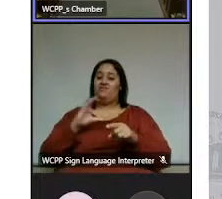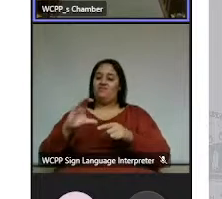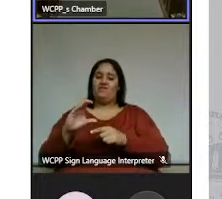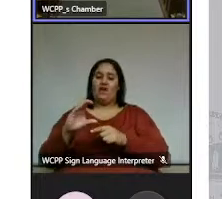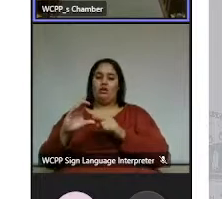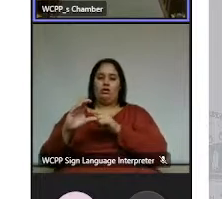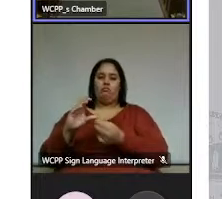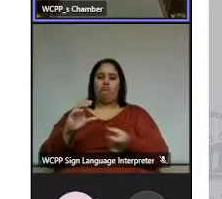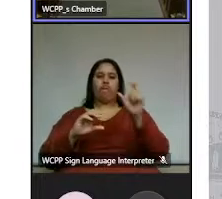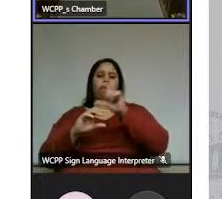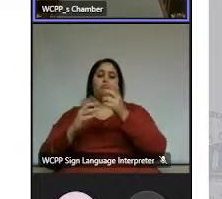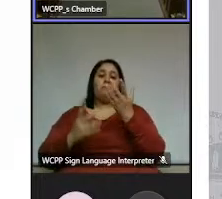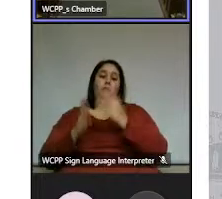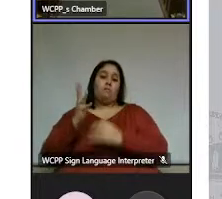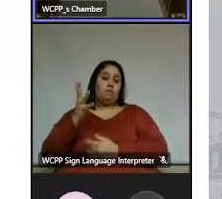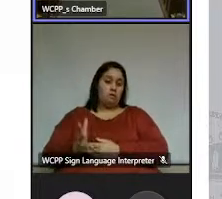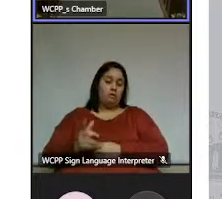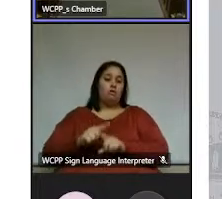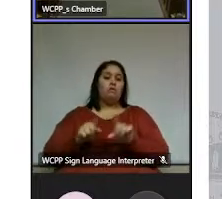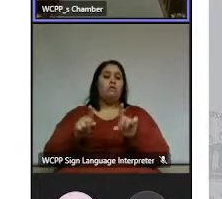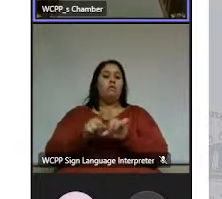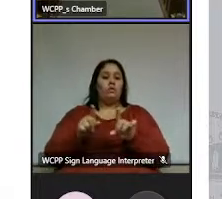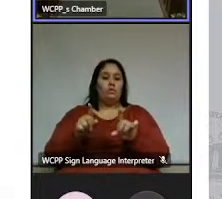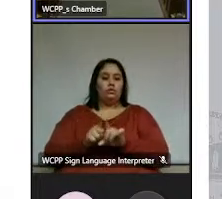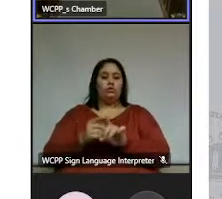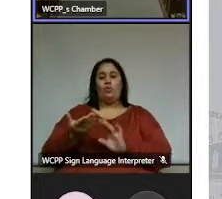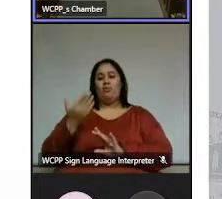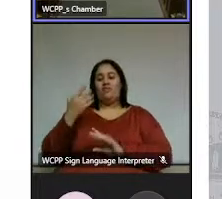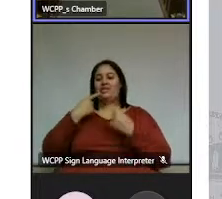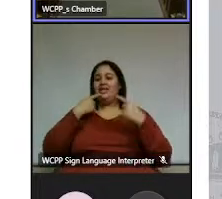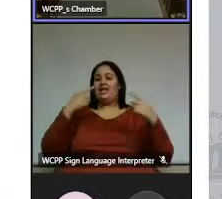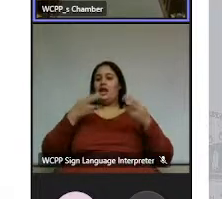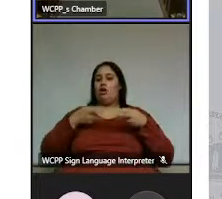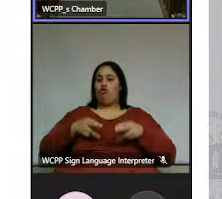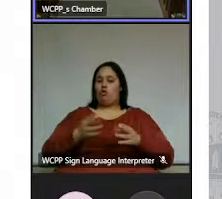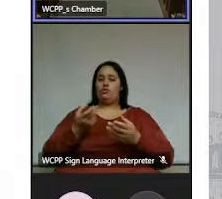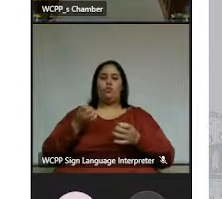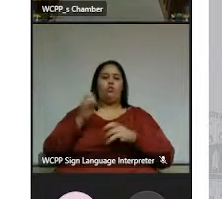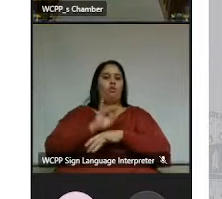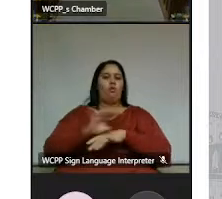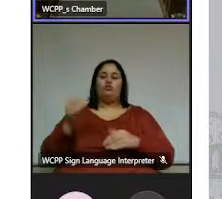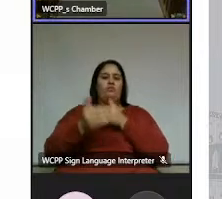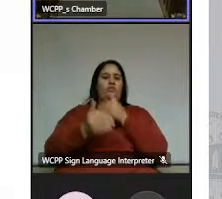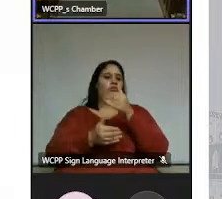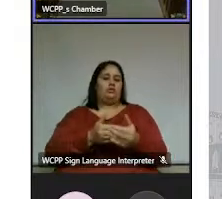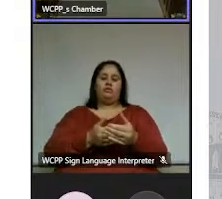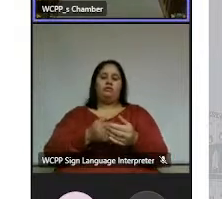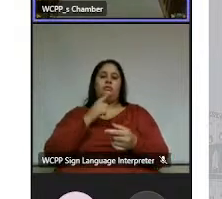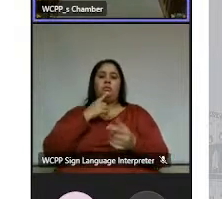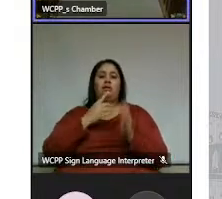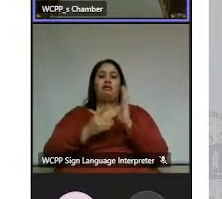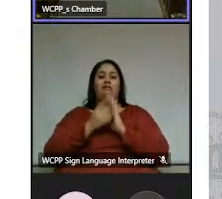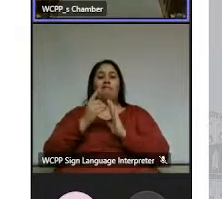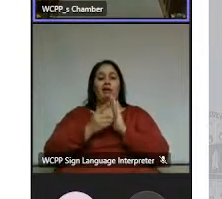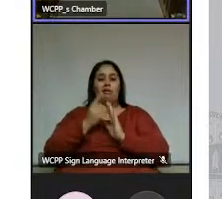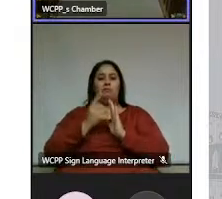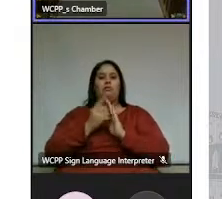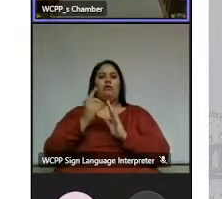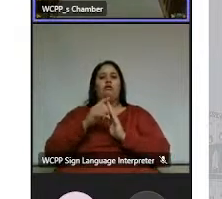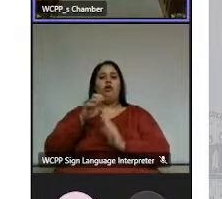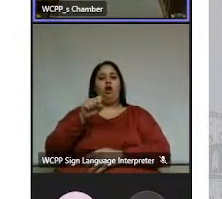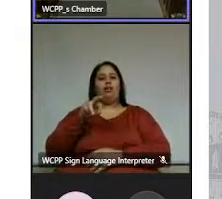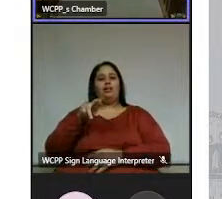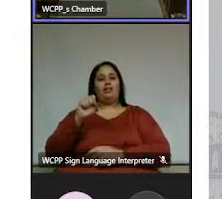of joint assessment of previously declared roads is a once-off process. Development of arterial management